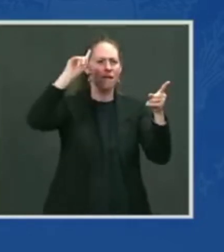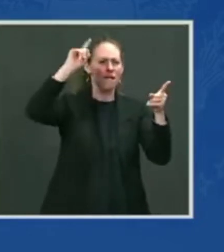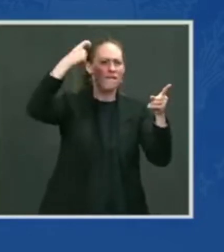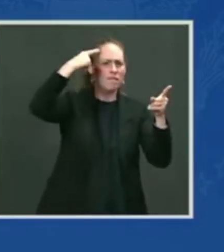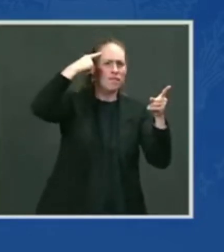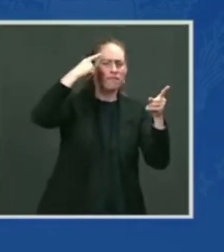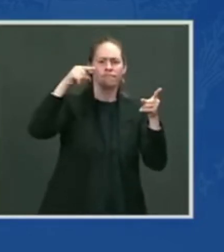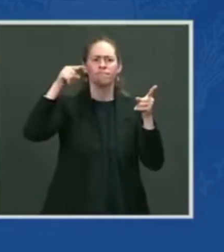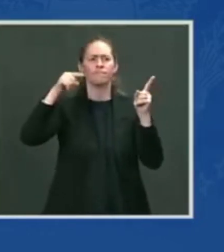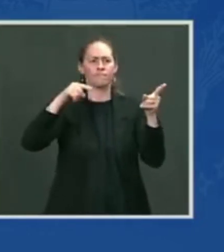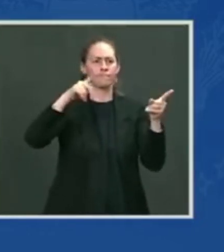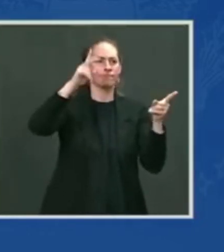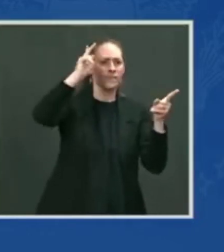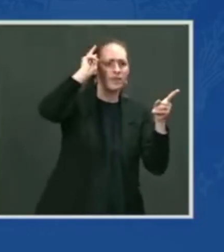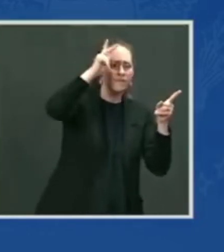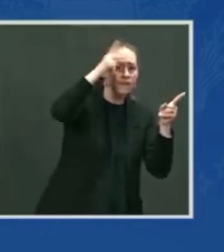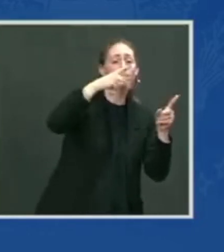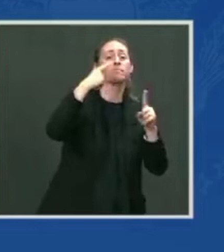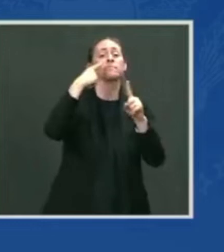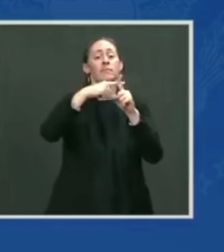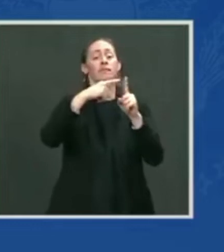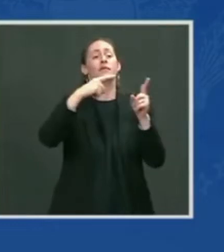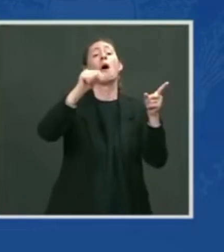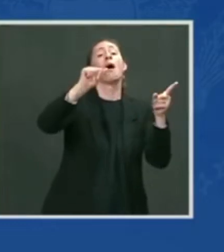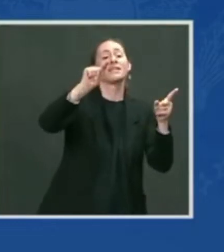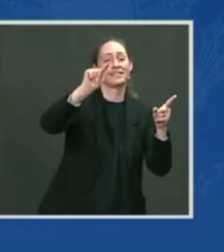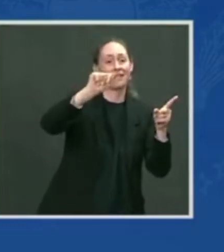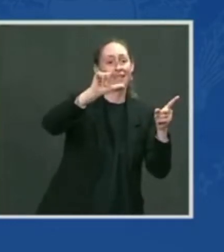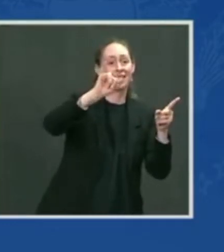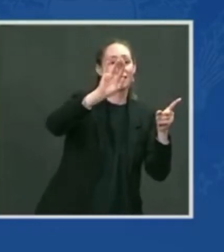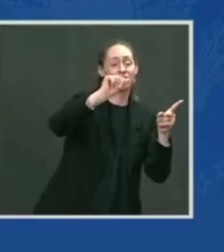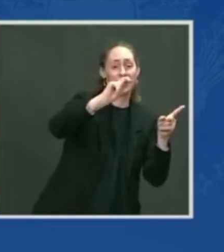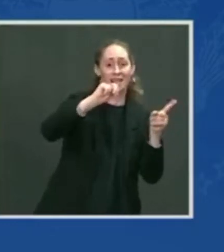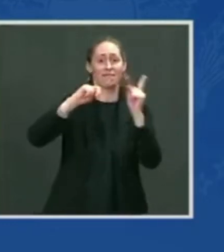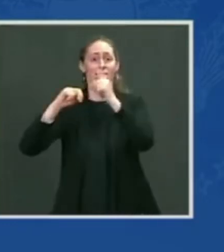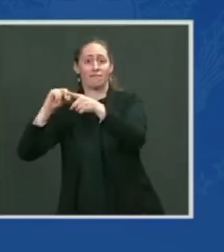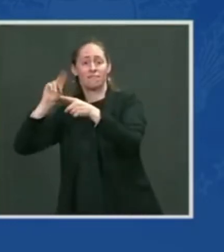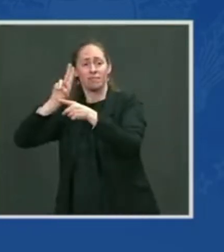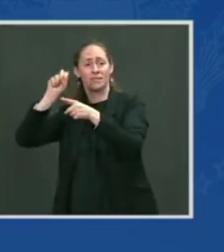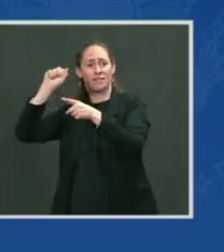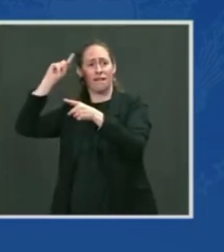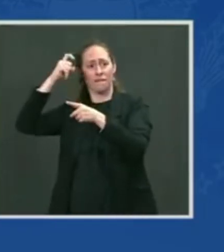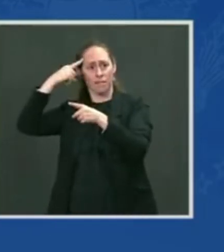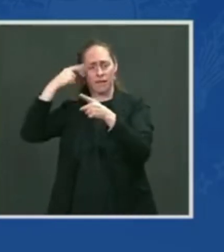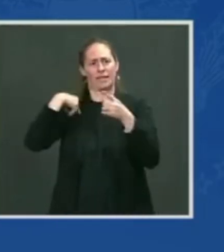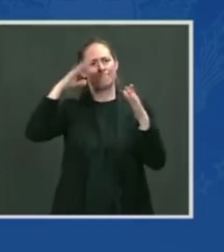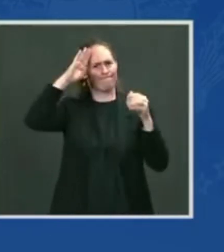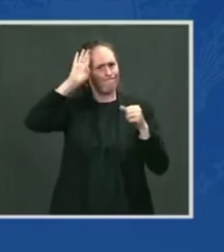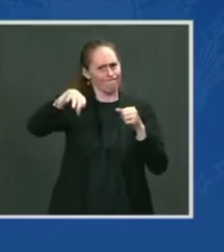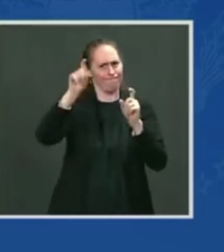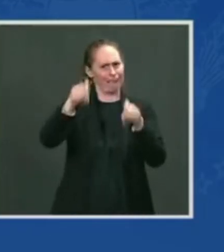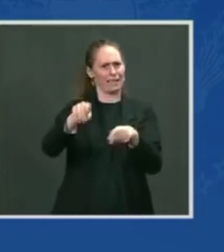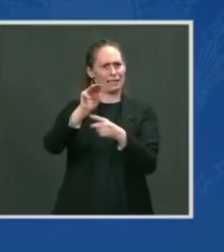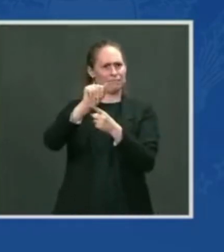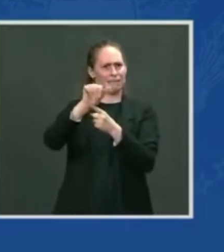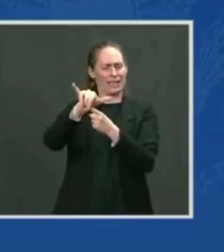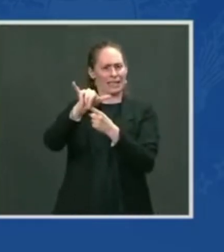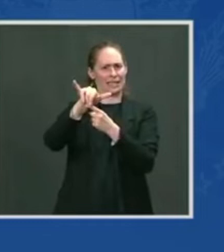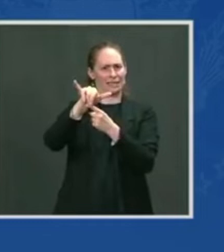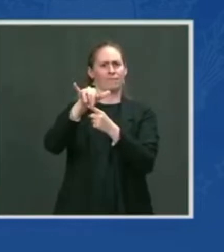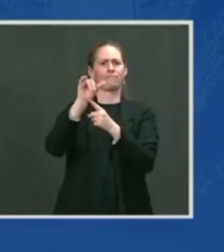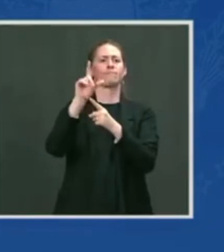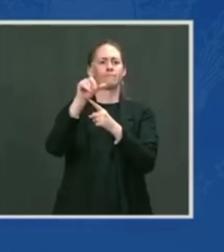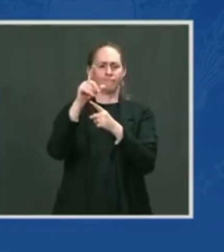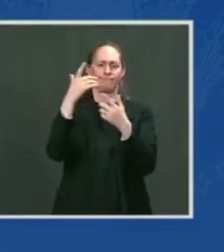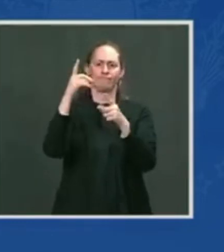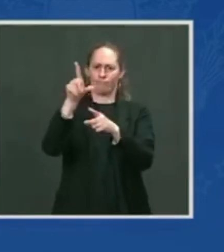that all U.S. forces would be out of Afghanistan by May 1, 2021, just 3